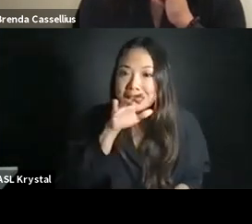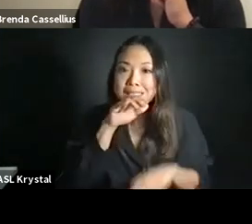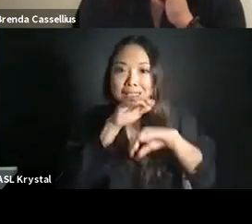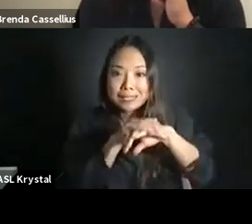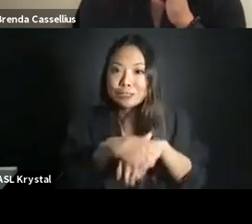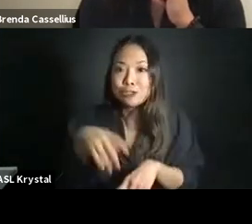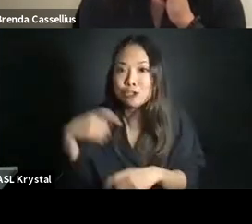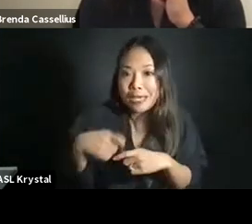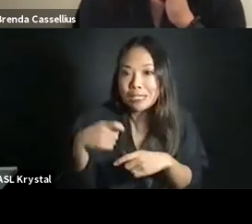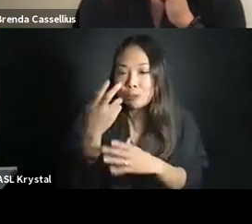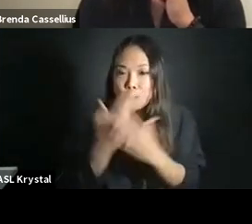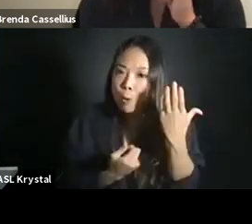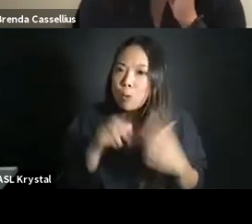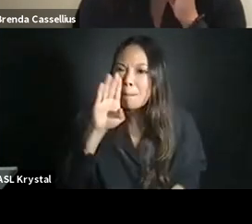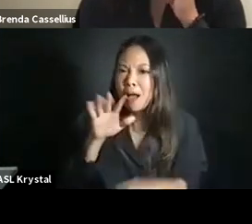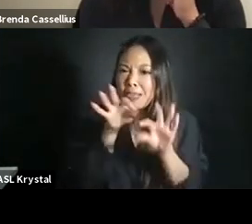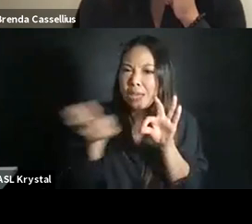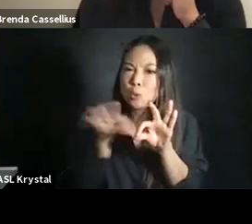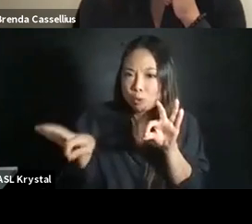critical for our community